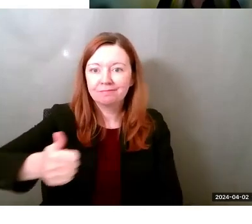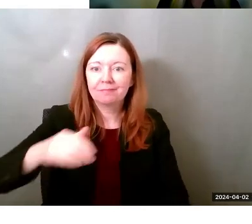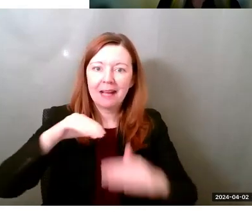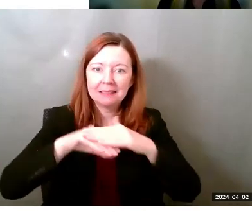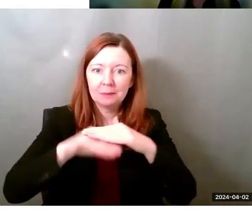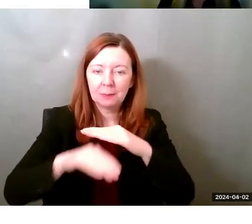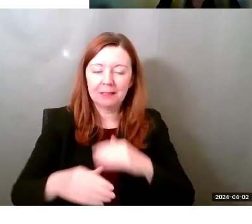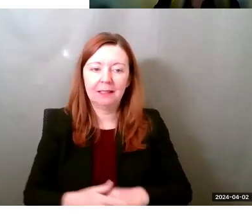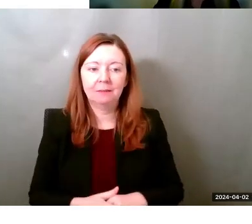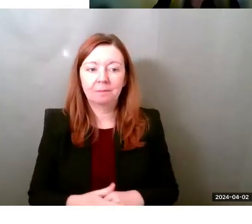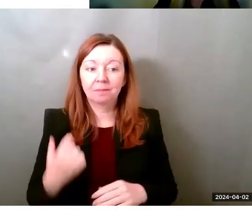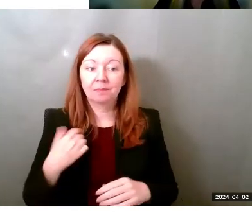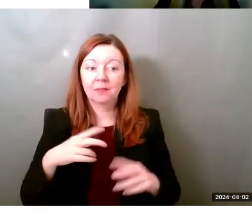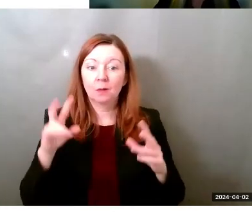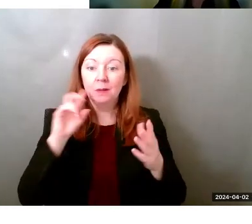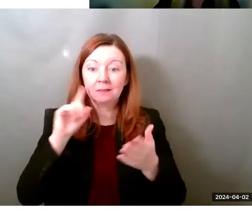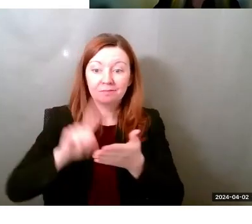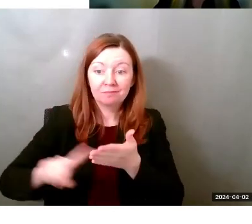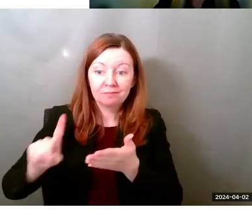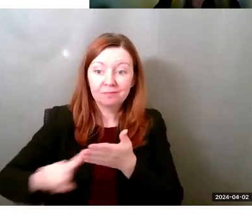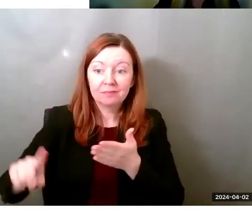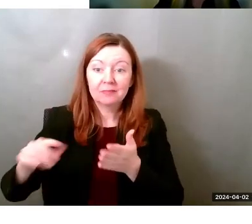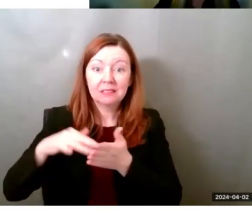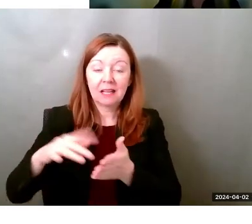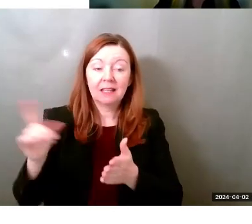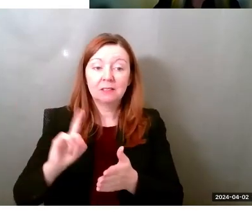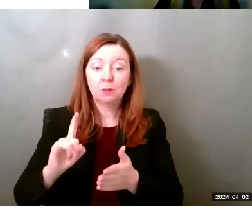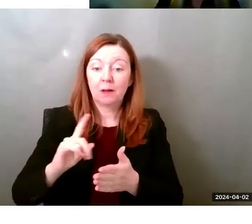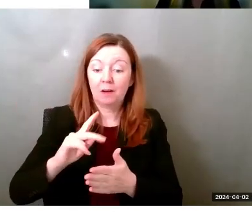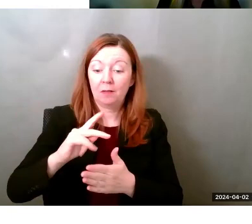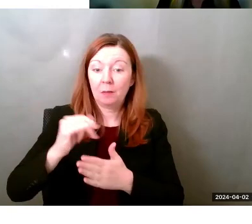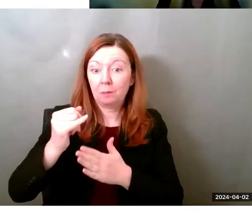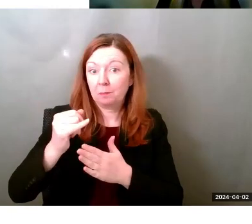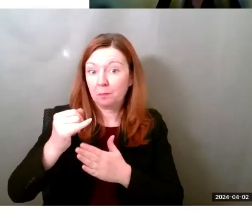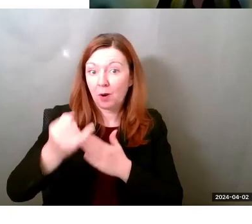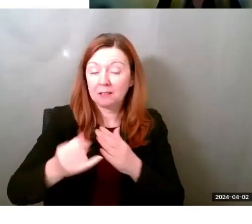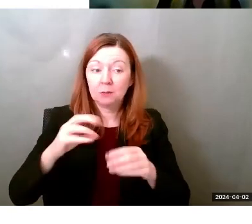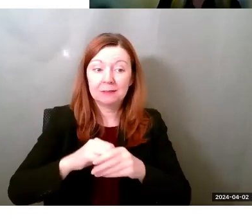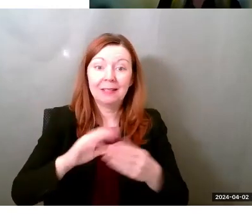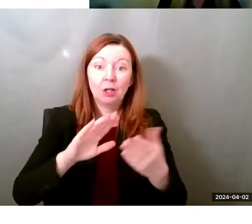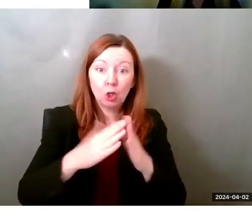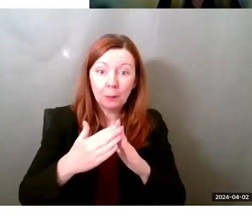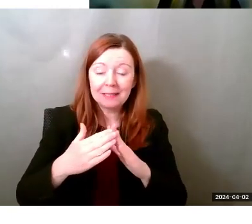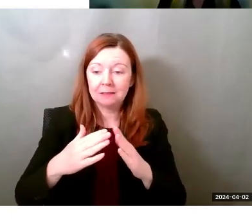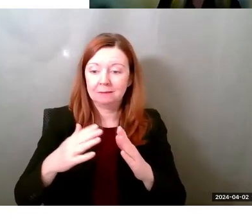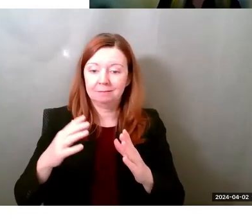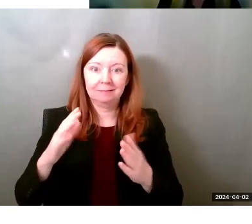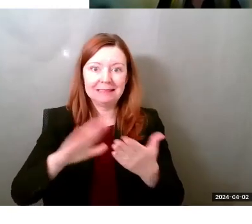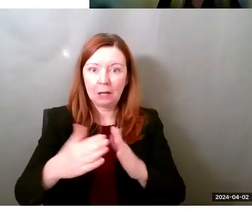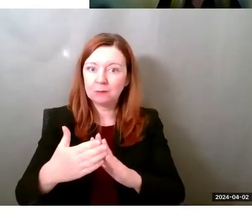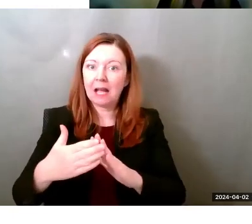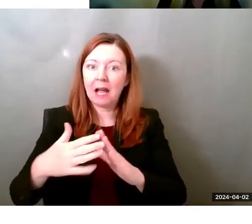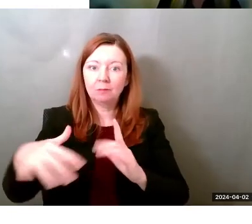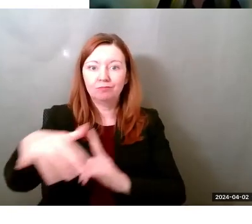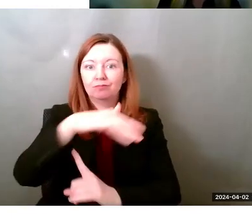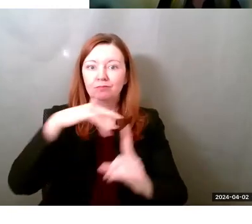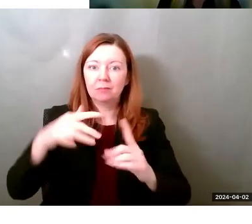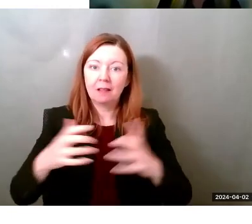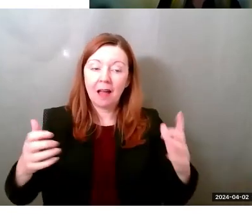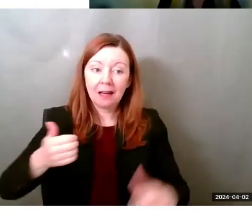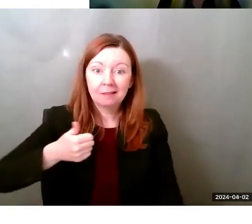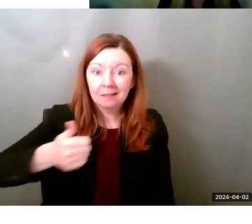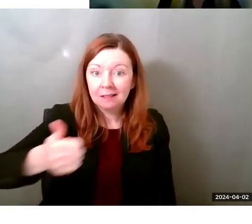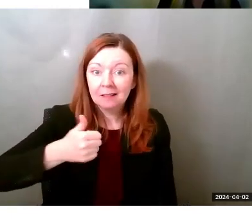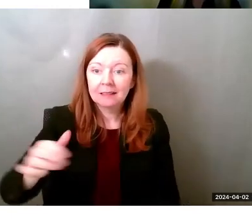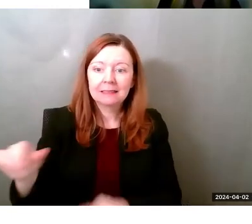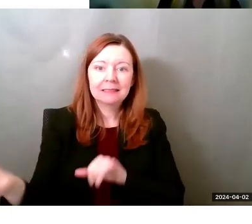So basically, we looked at studies where the project was in an urban downtown setting with an abundance of access to public transit,